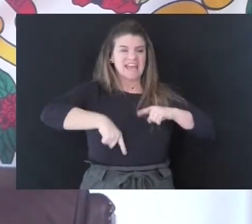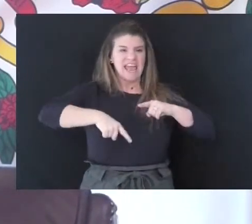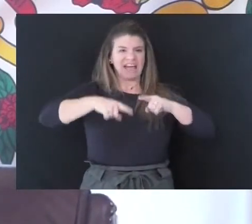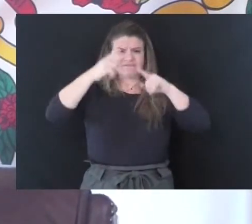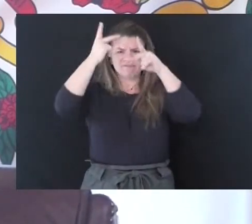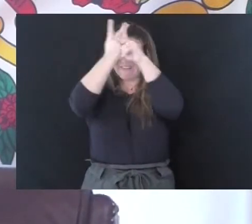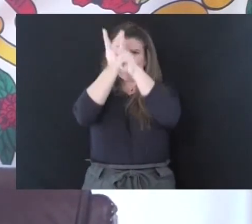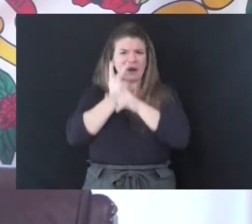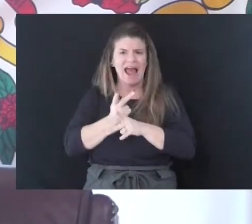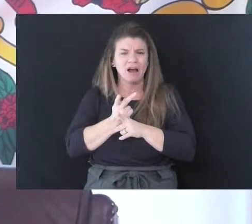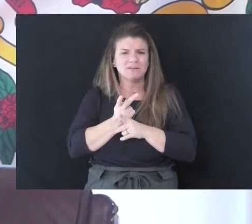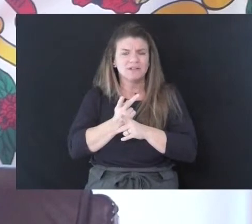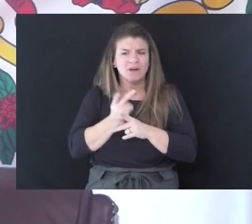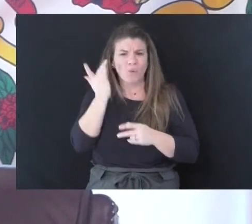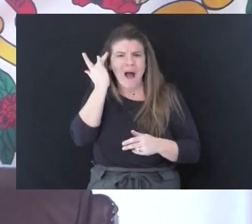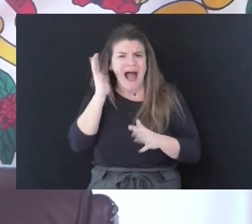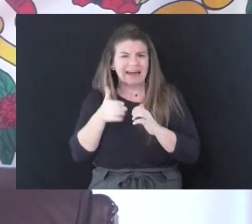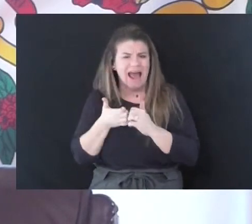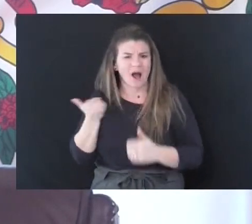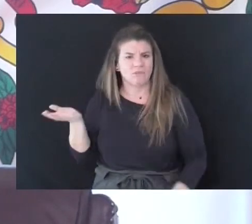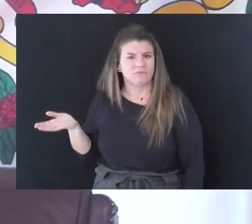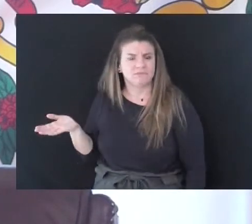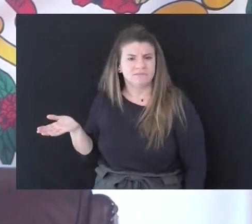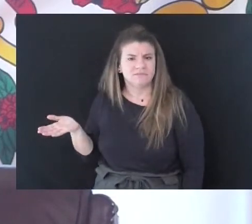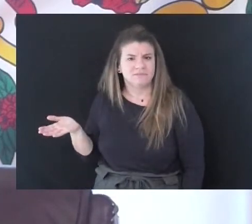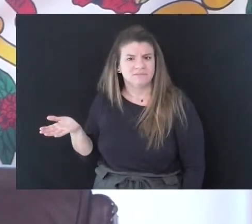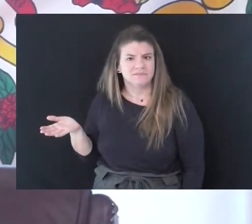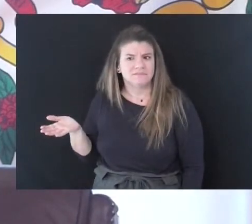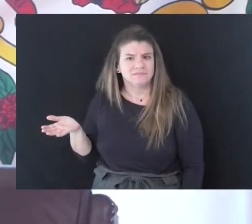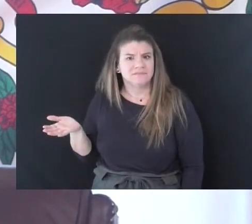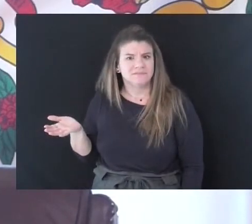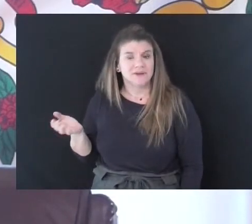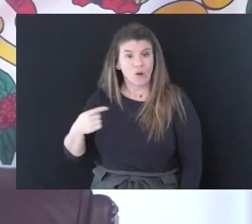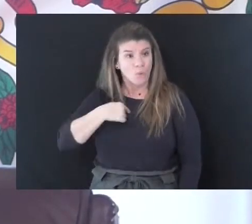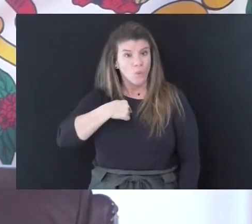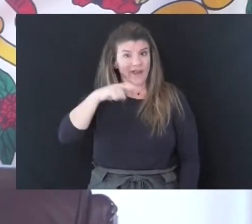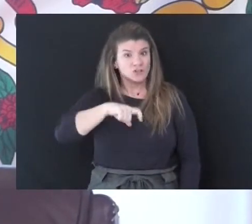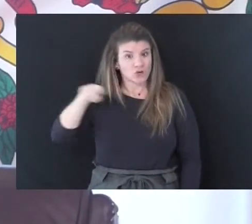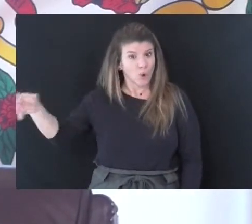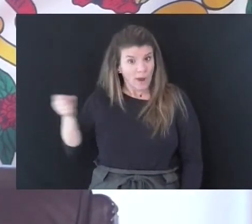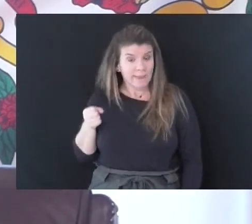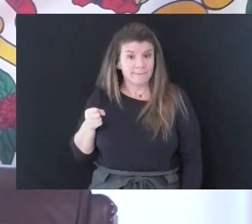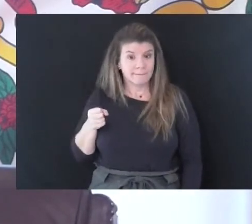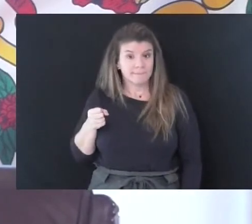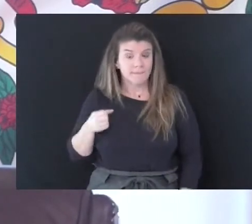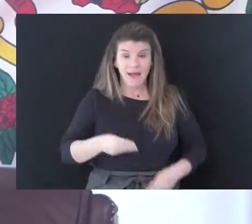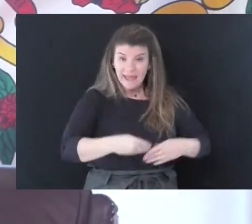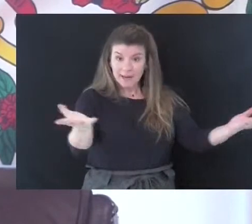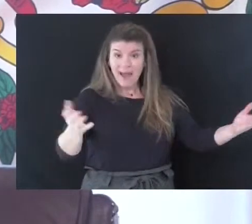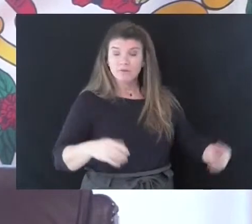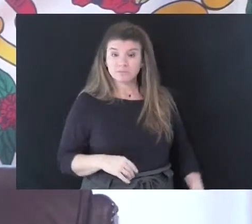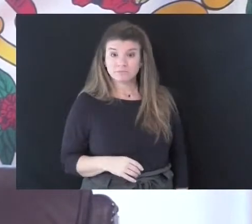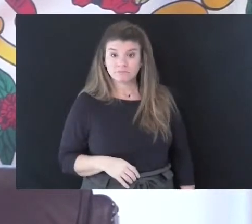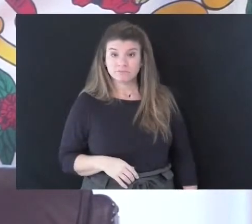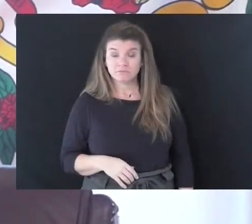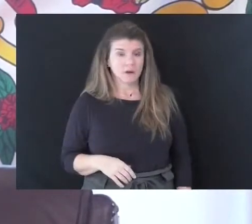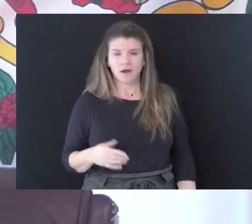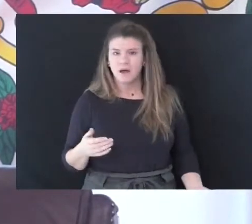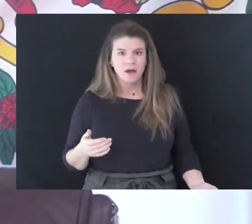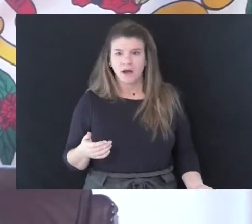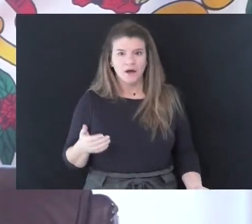break through on the fact that we ought to be going and getting some of those vaccines and moving them around